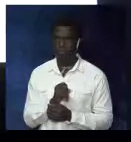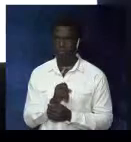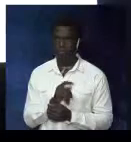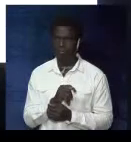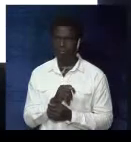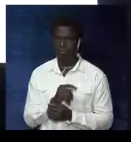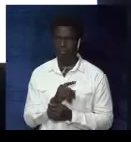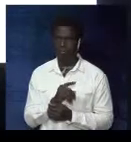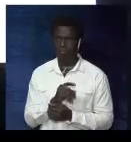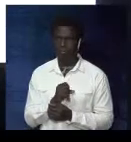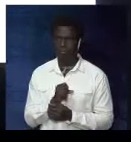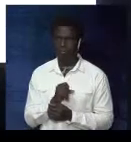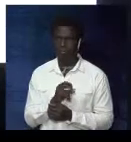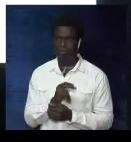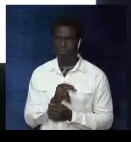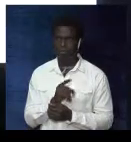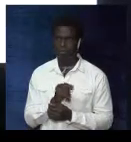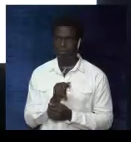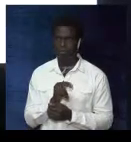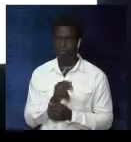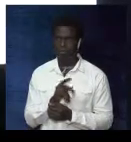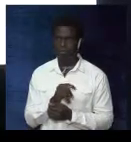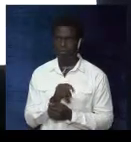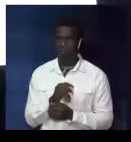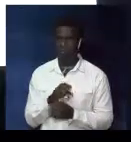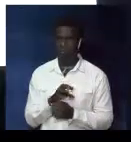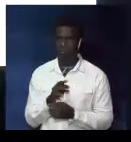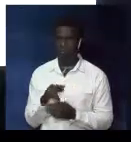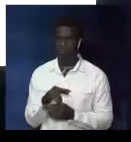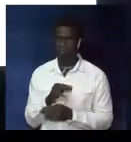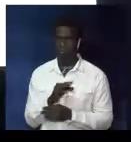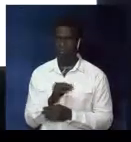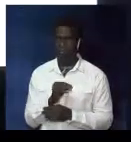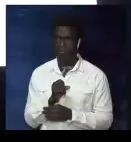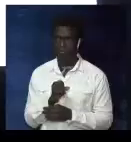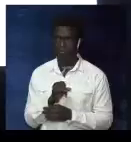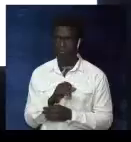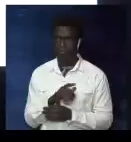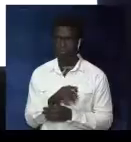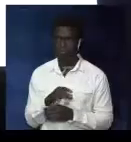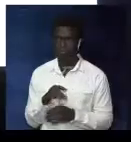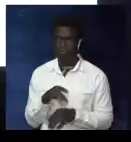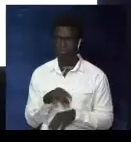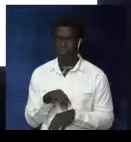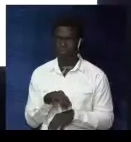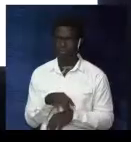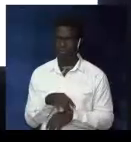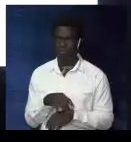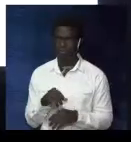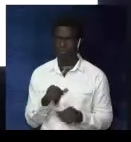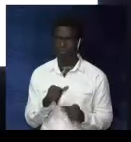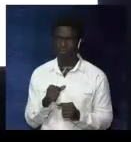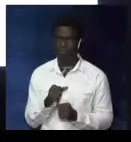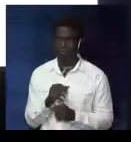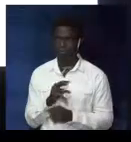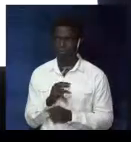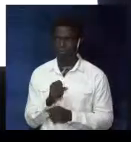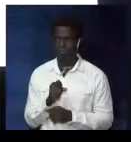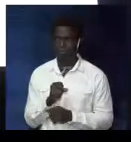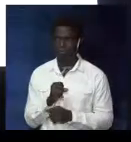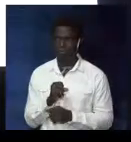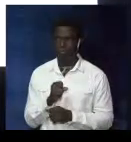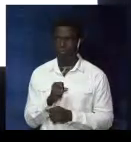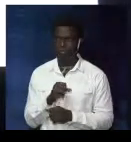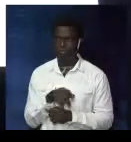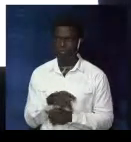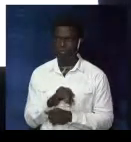Descendant. Classroom. Fossil. Earthquake. Mississippi